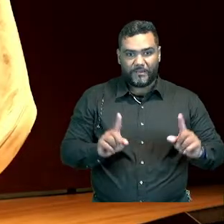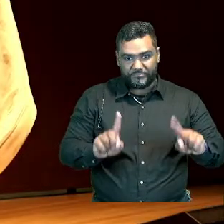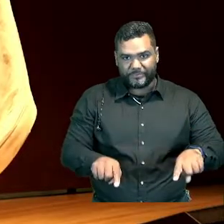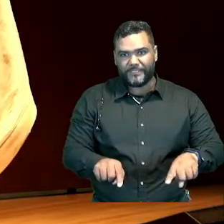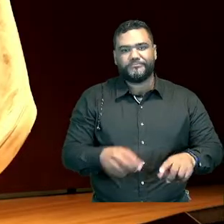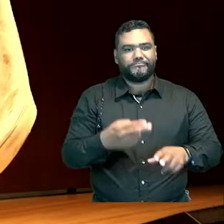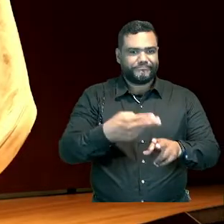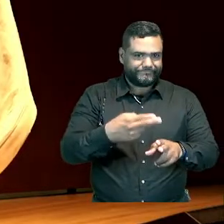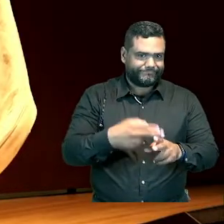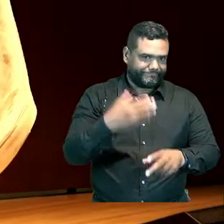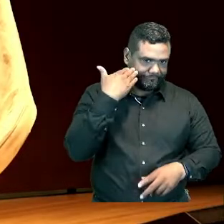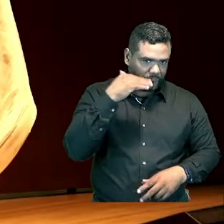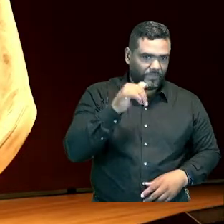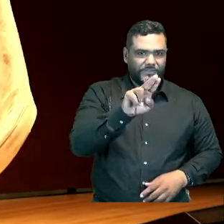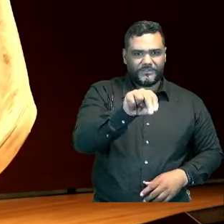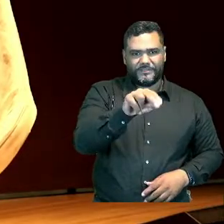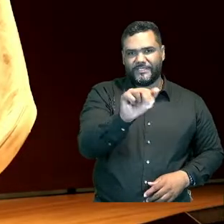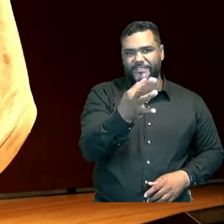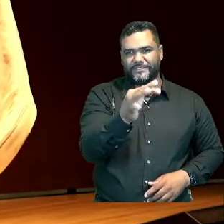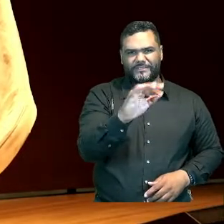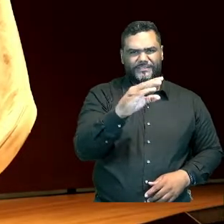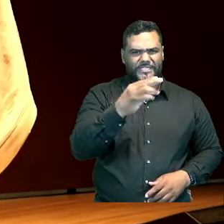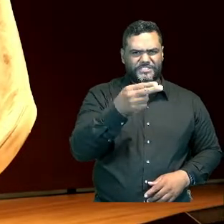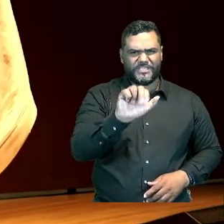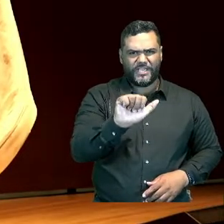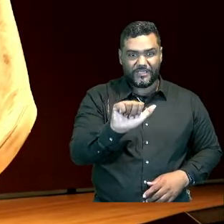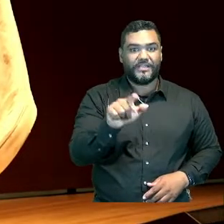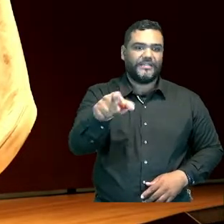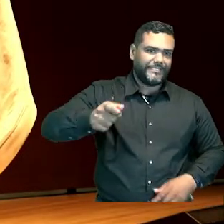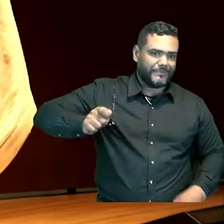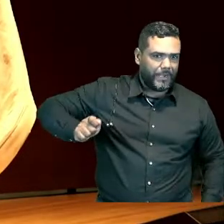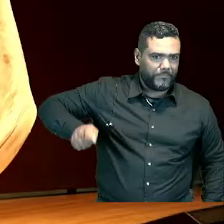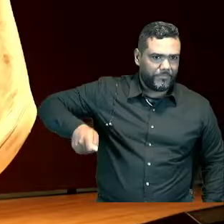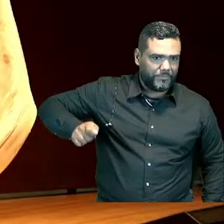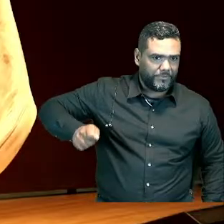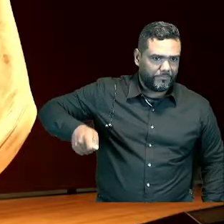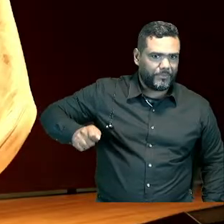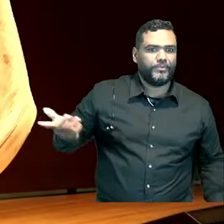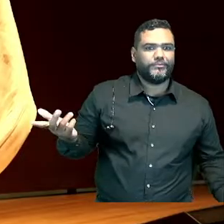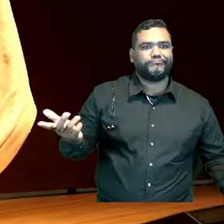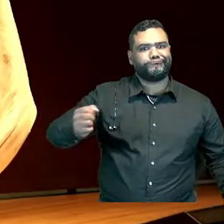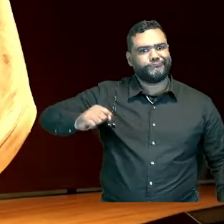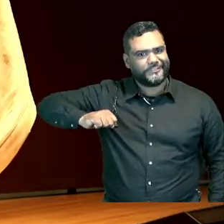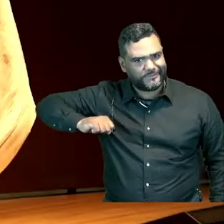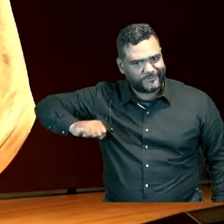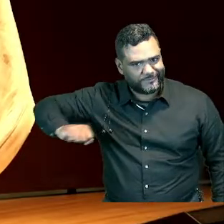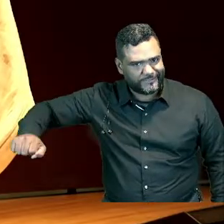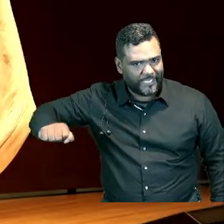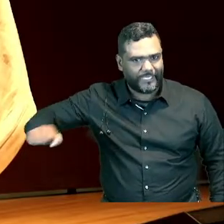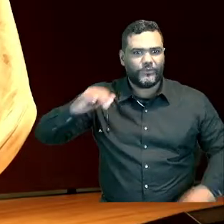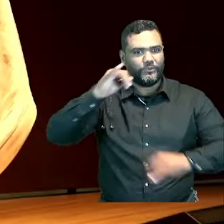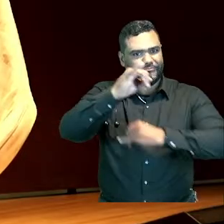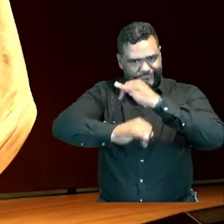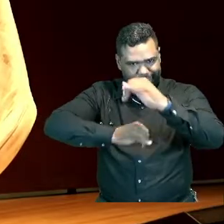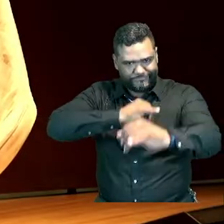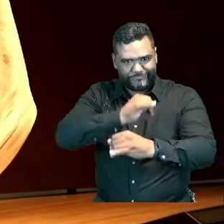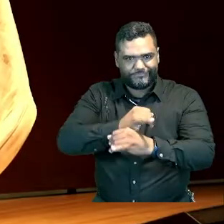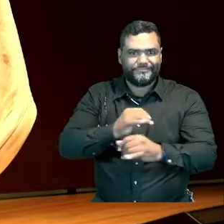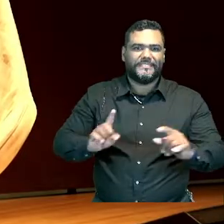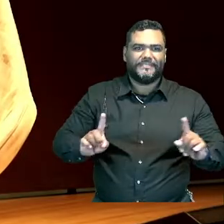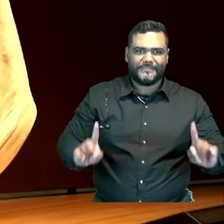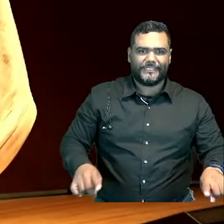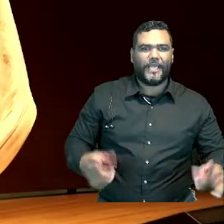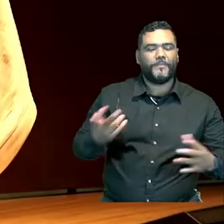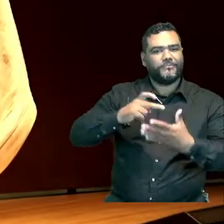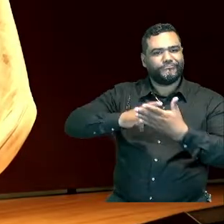also have Natasha George. She is a lawyer and has a master's in international relations and an MBA